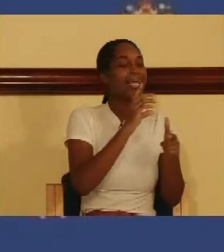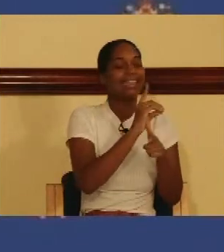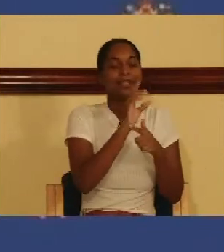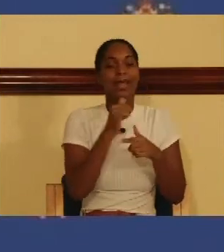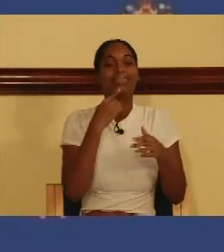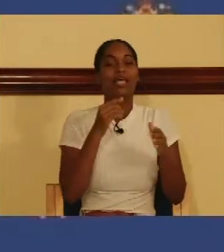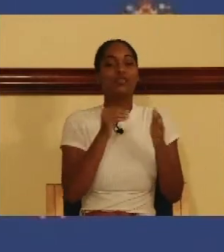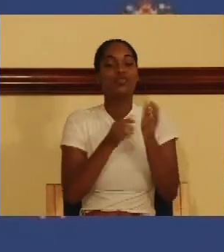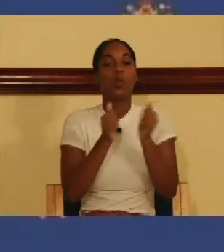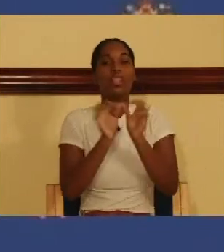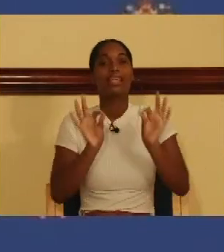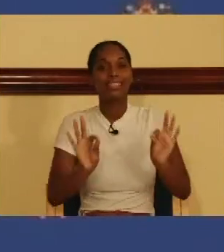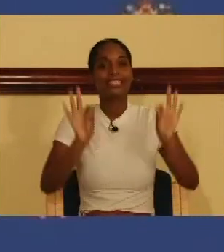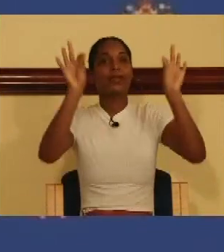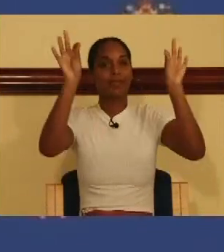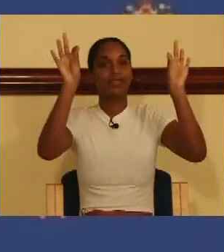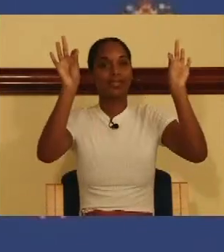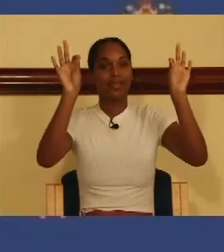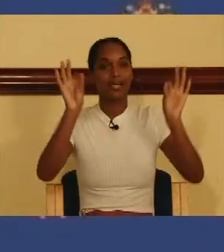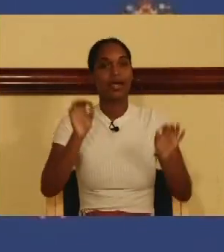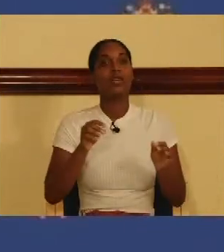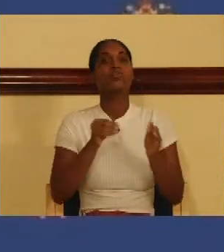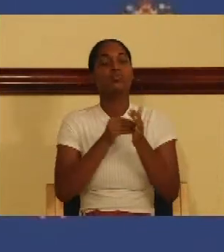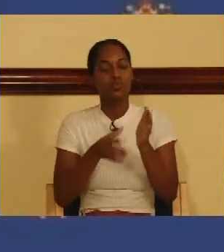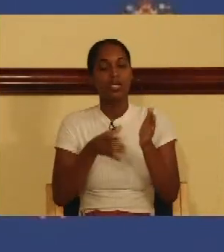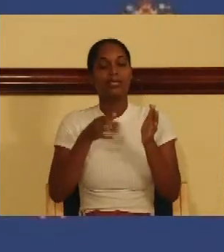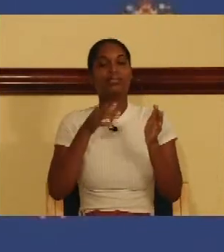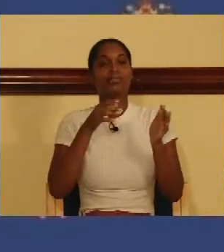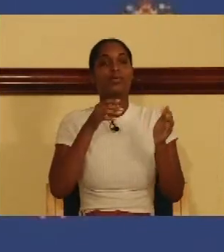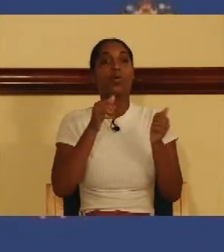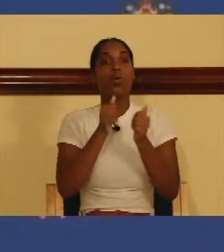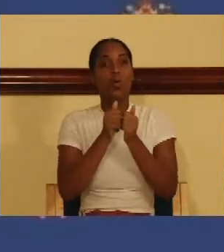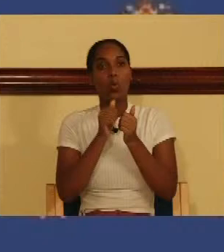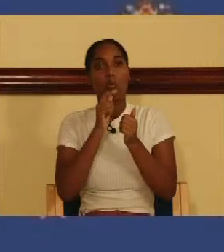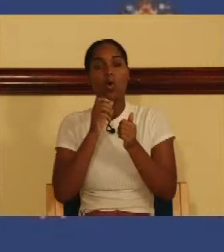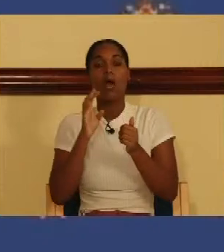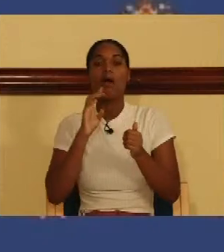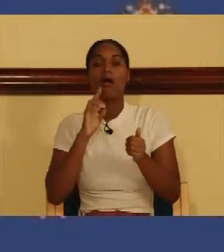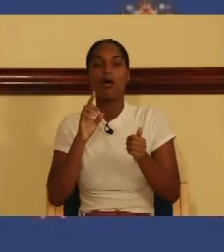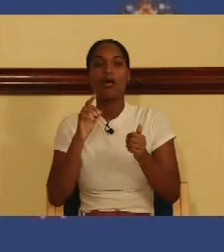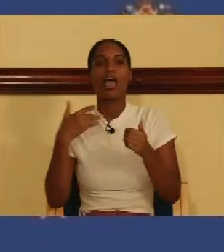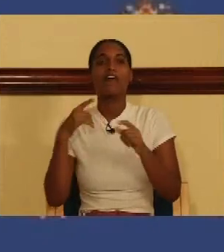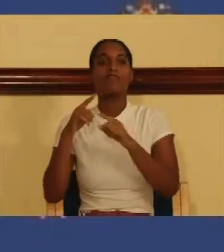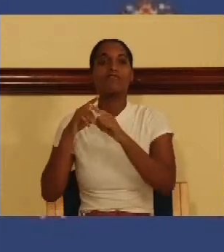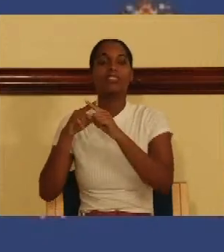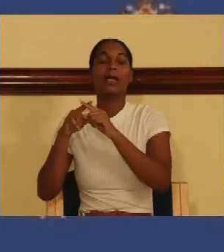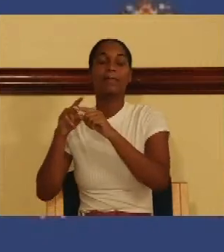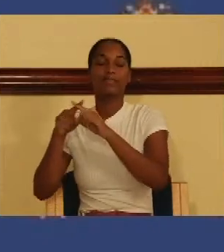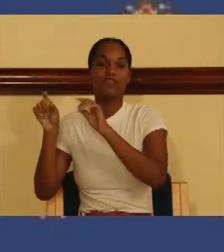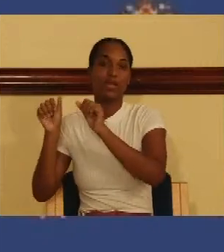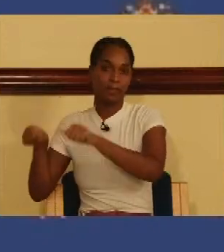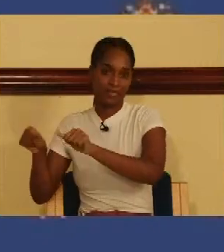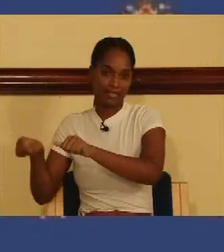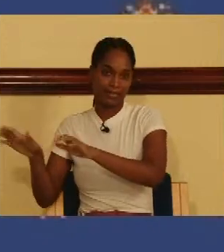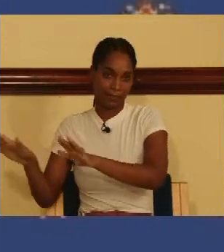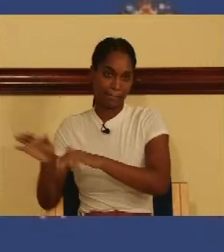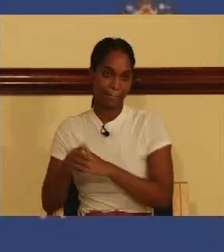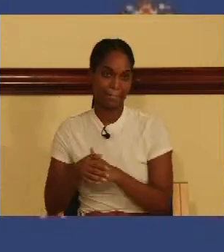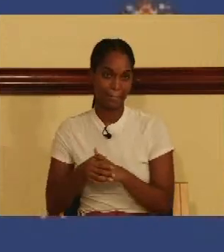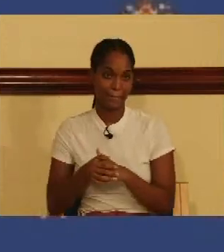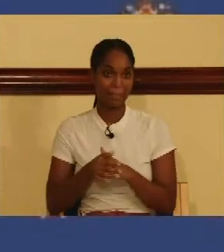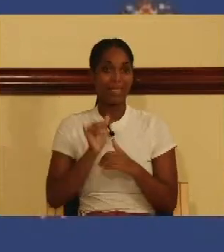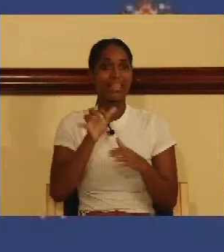not only serve students with disabilities, but students who may be gifted and talented. So